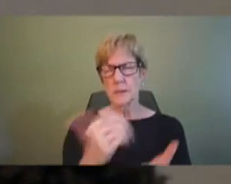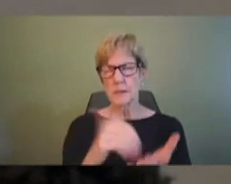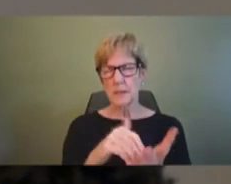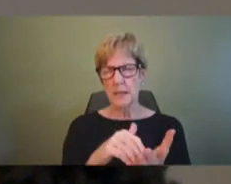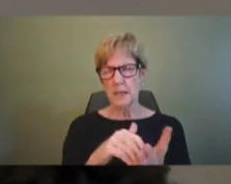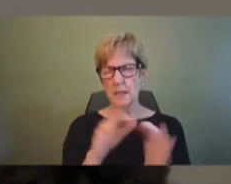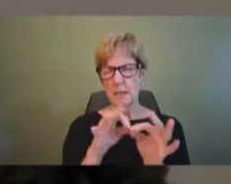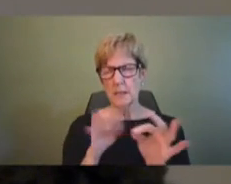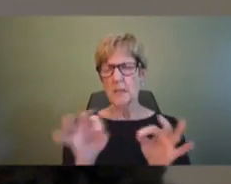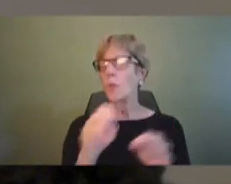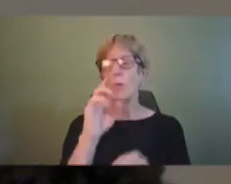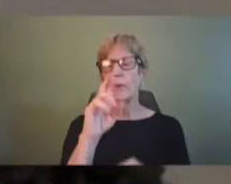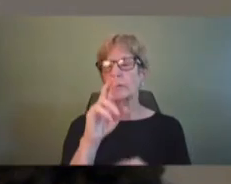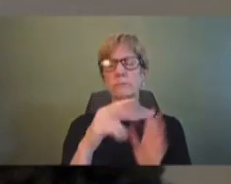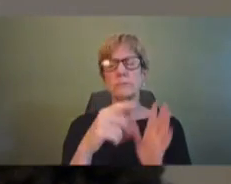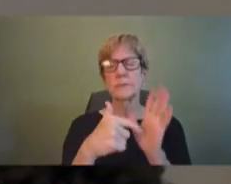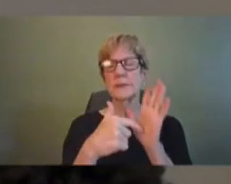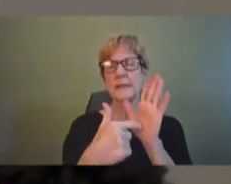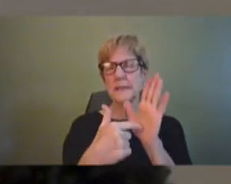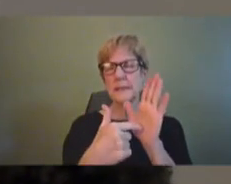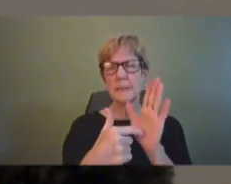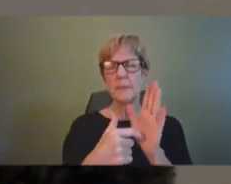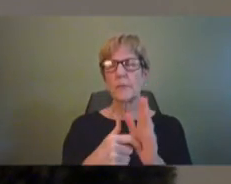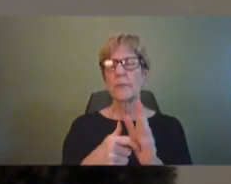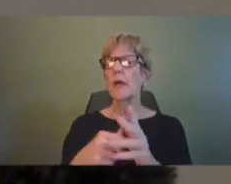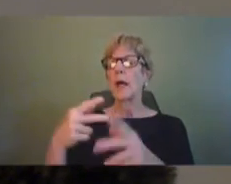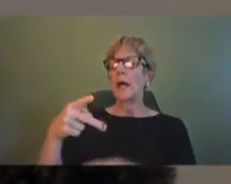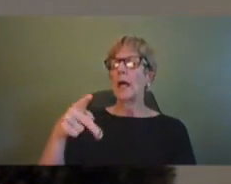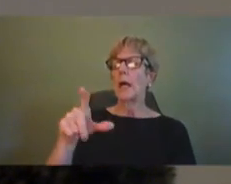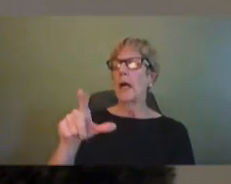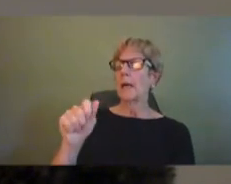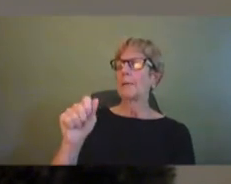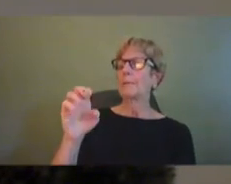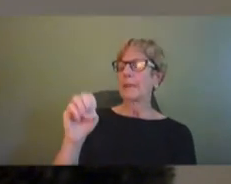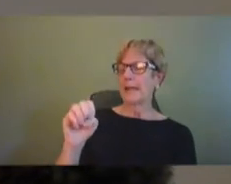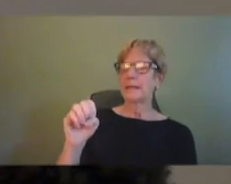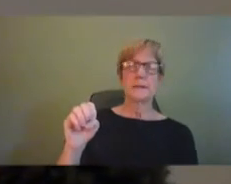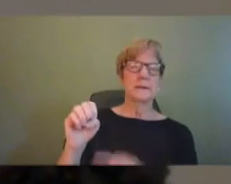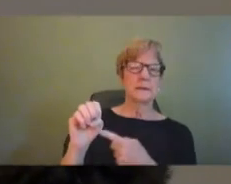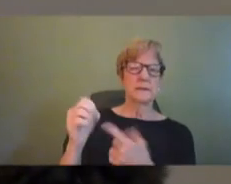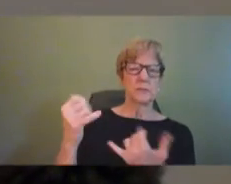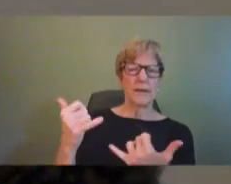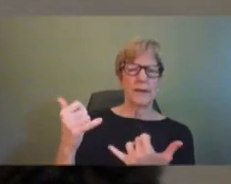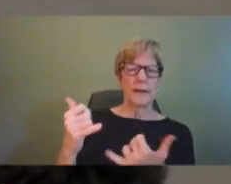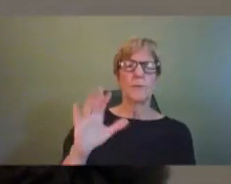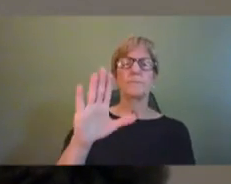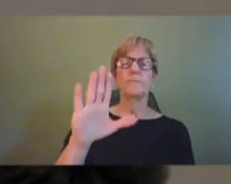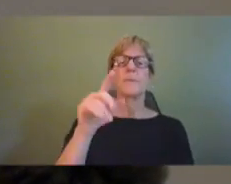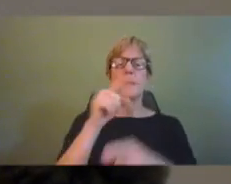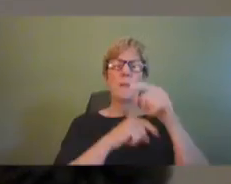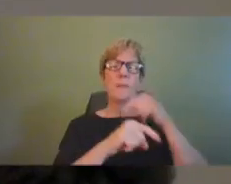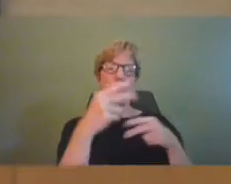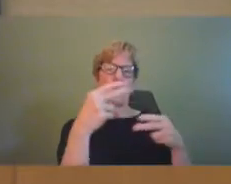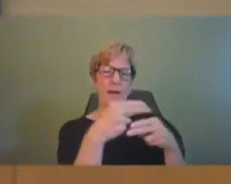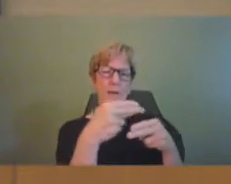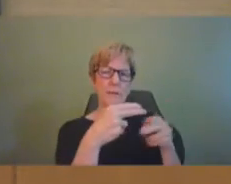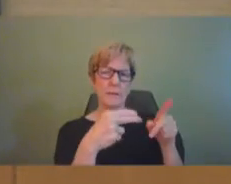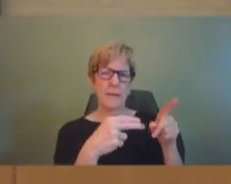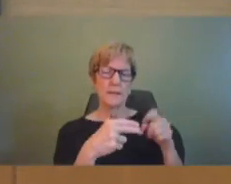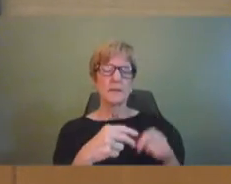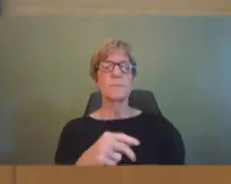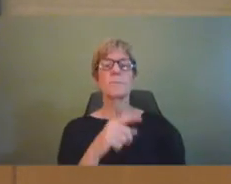or if you could give me an example of a place right now yes let me go backwards on the slides so this is